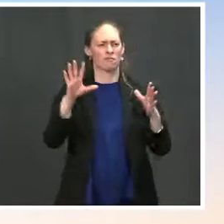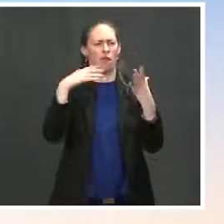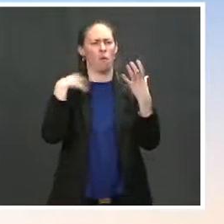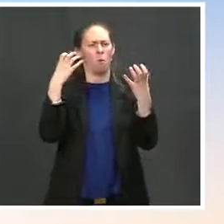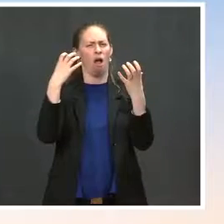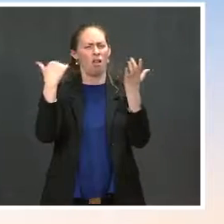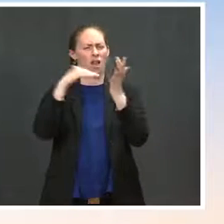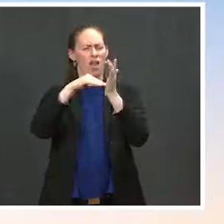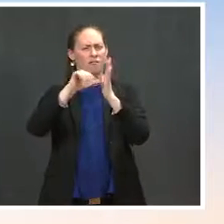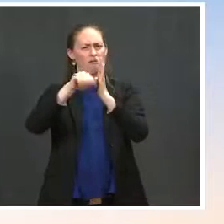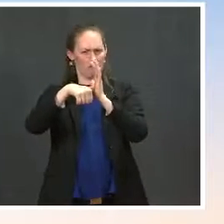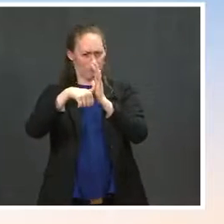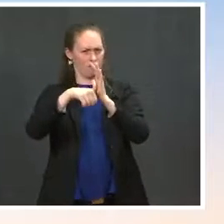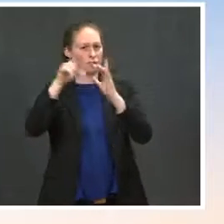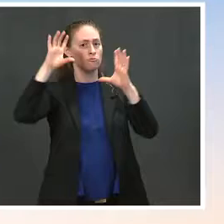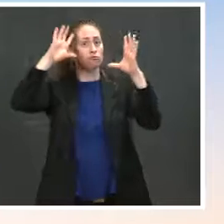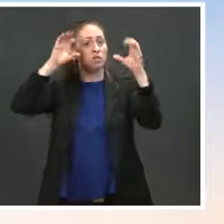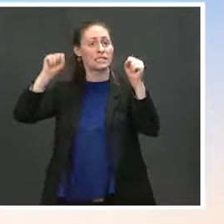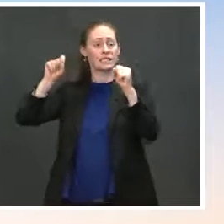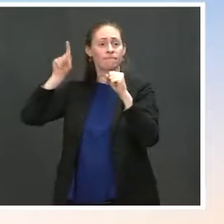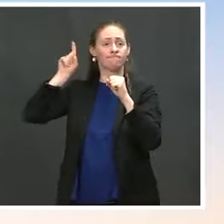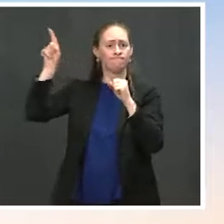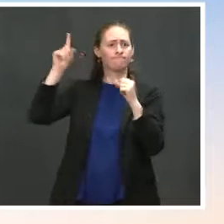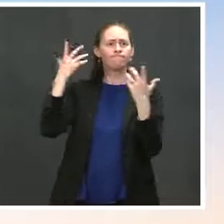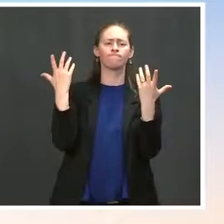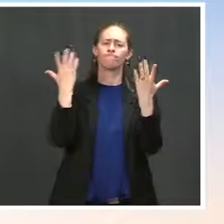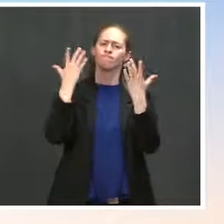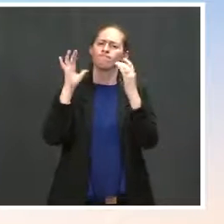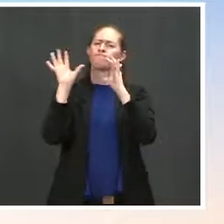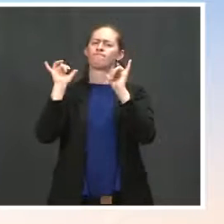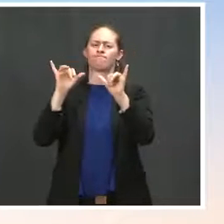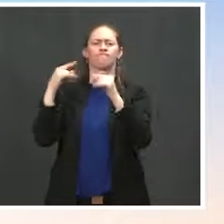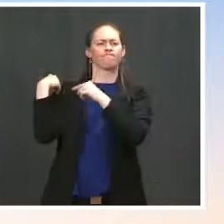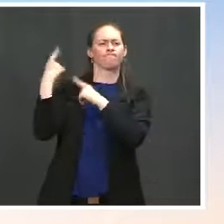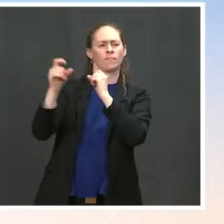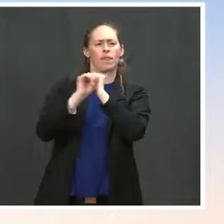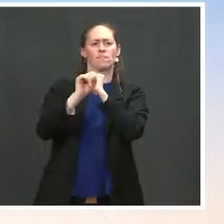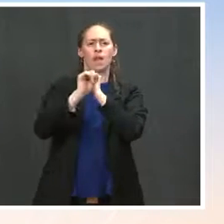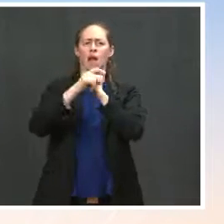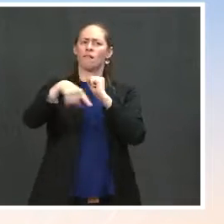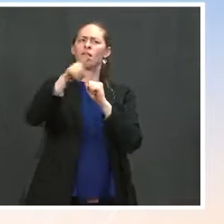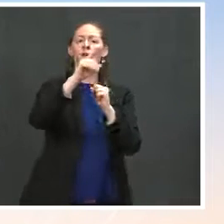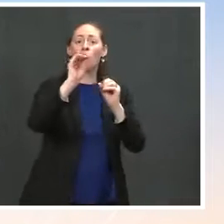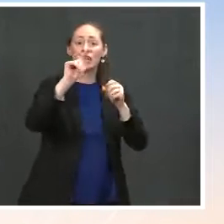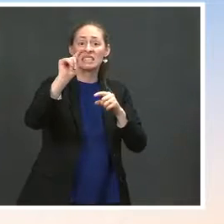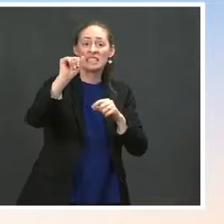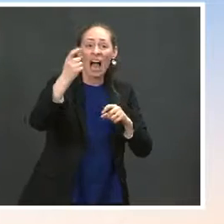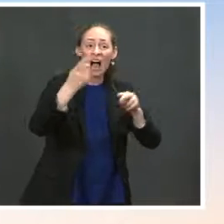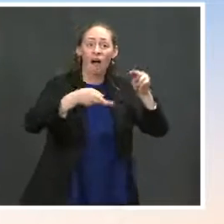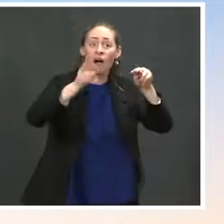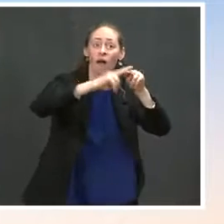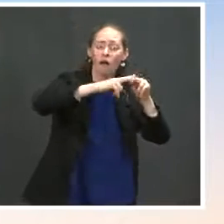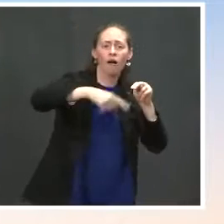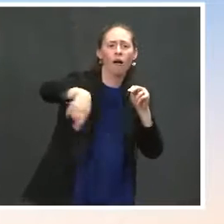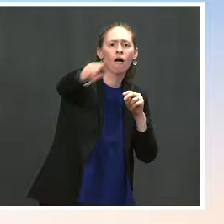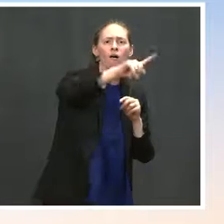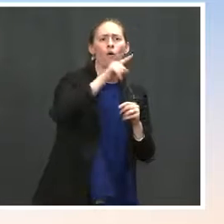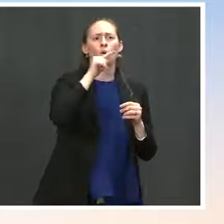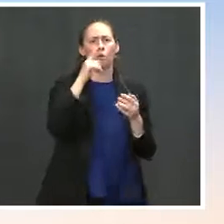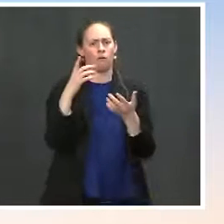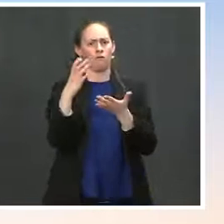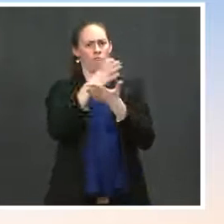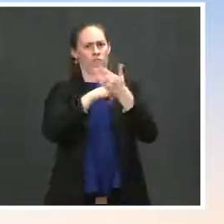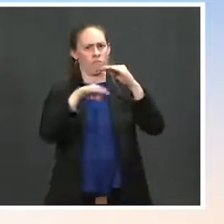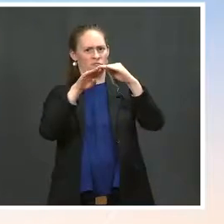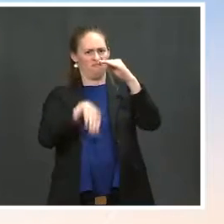to his campaign commitment of not raising taxes for anyone making less than $400,000 a year, and